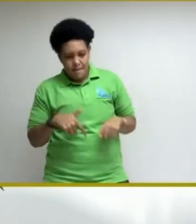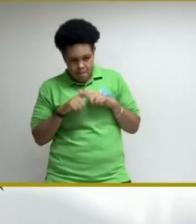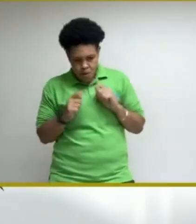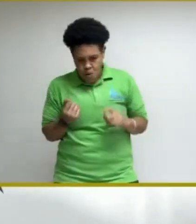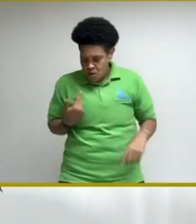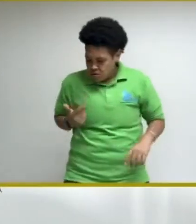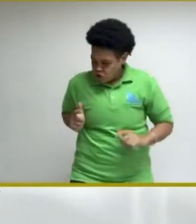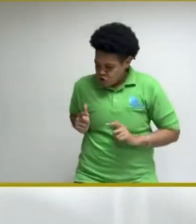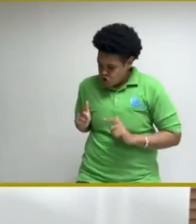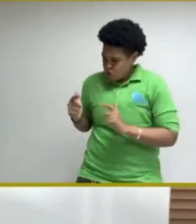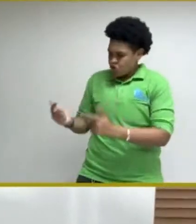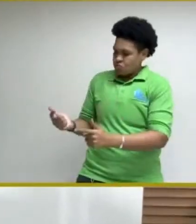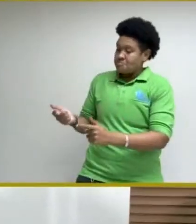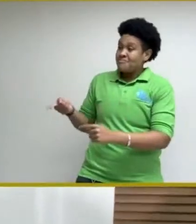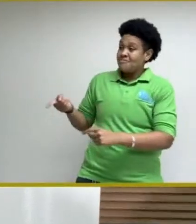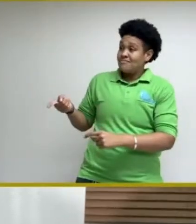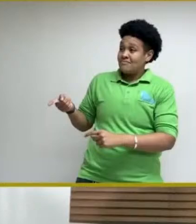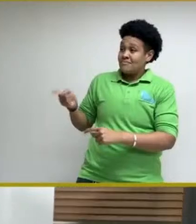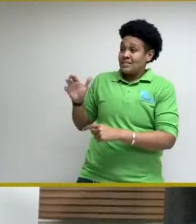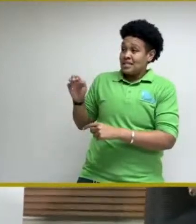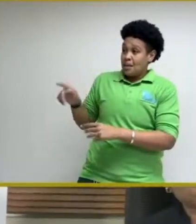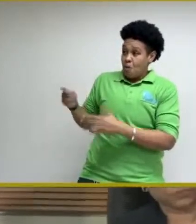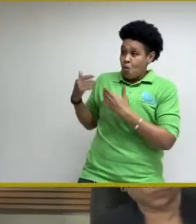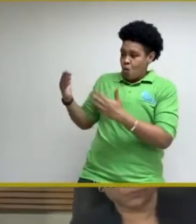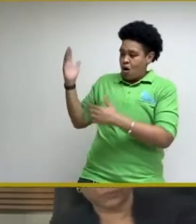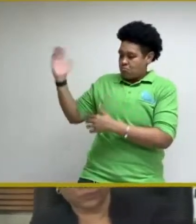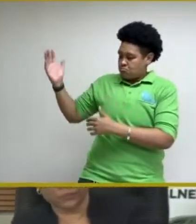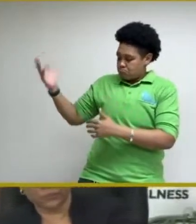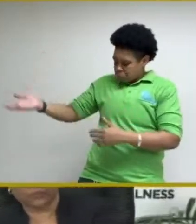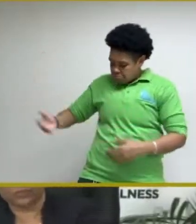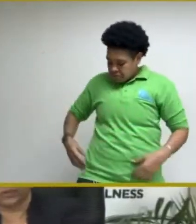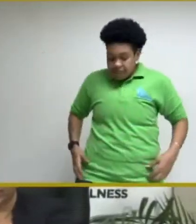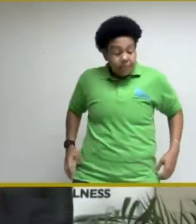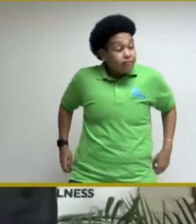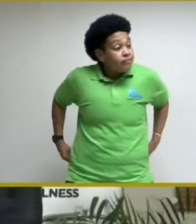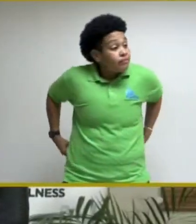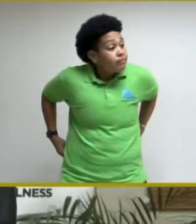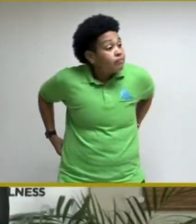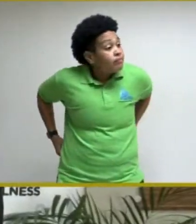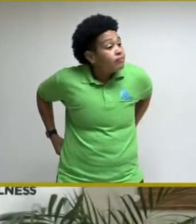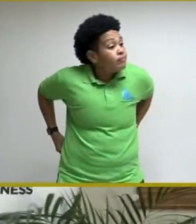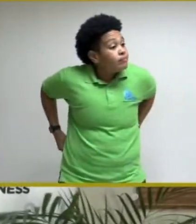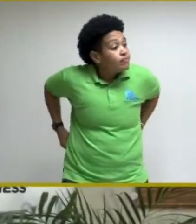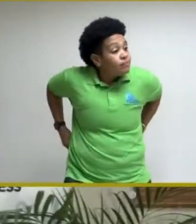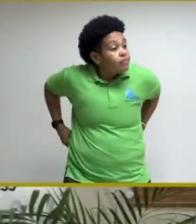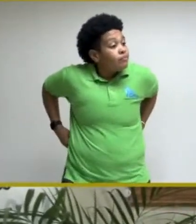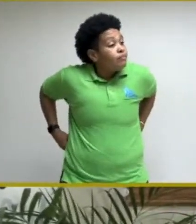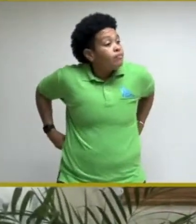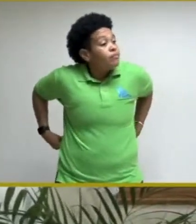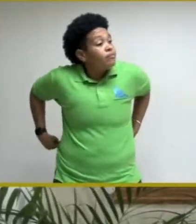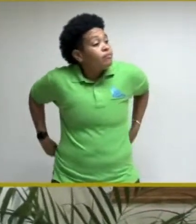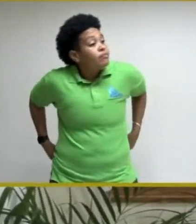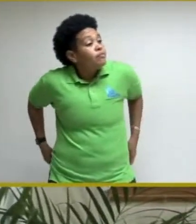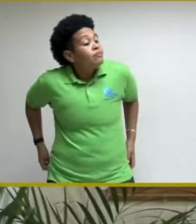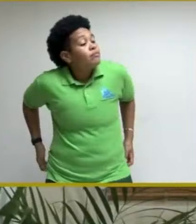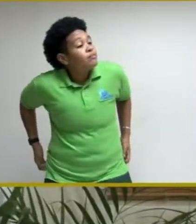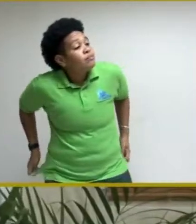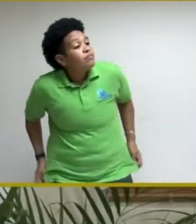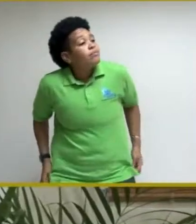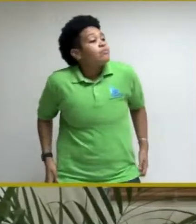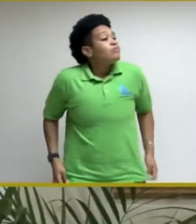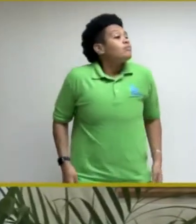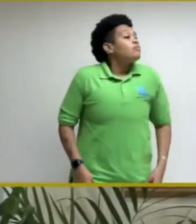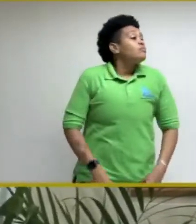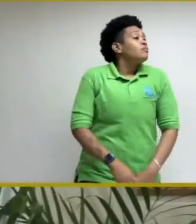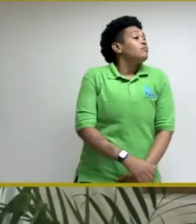CMO now to go into her presentation. CMO. Thank you, Minister. Good evening